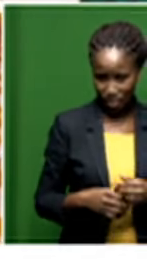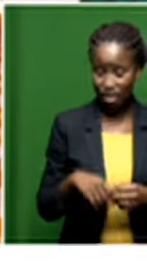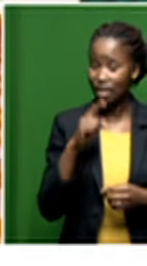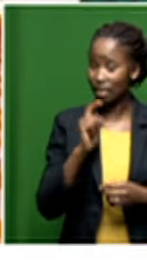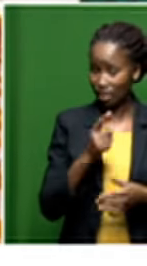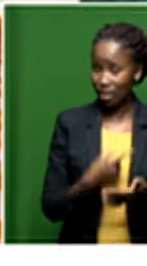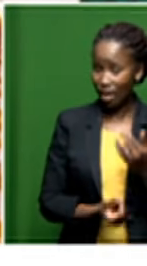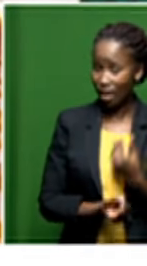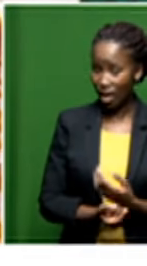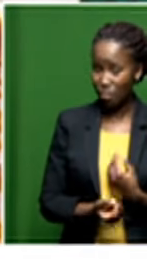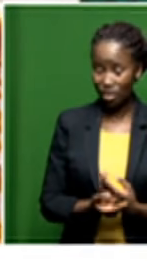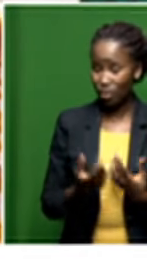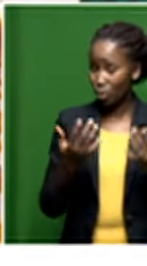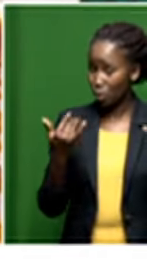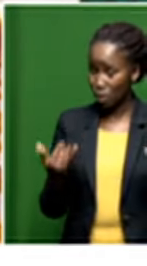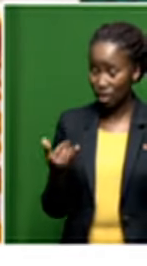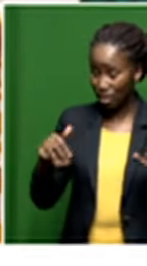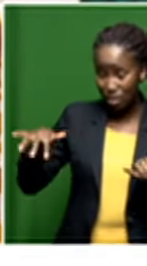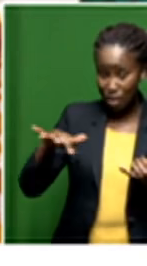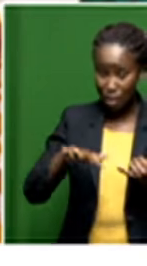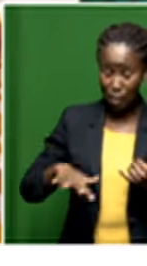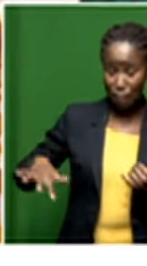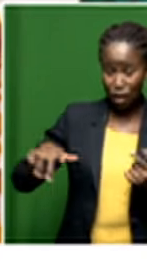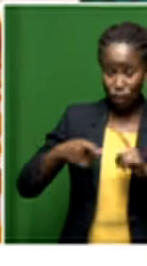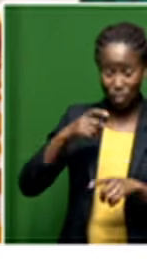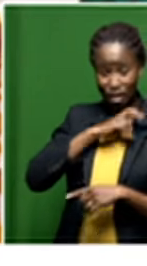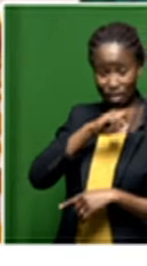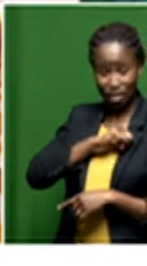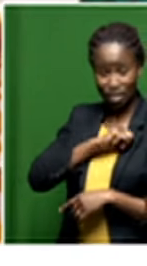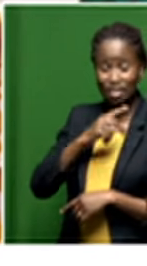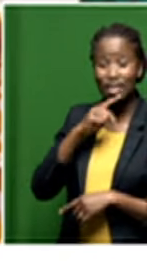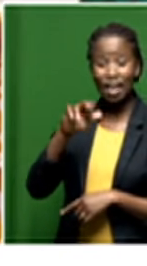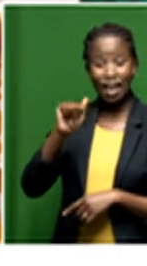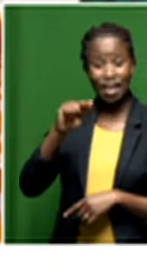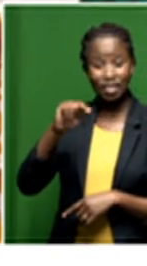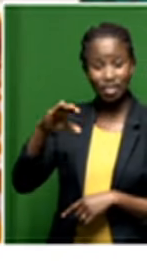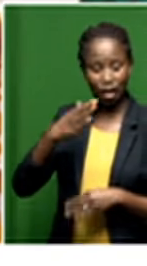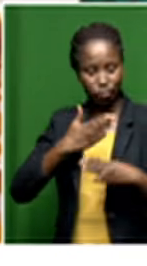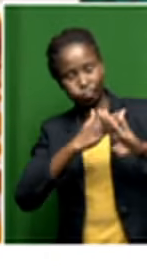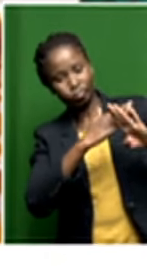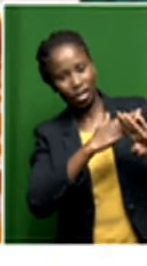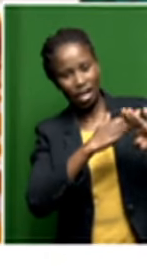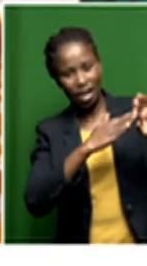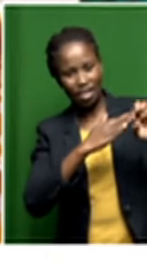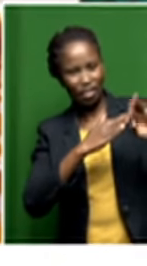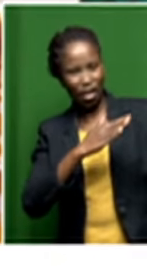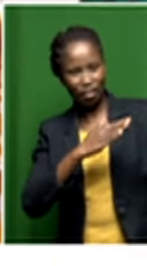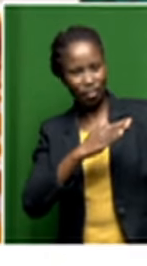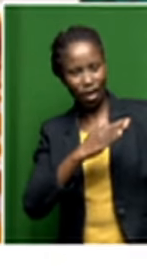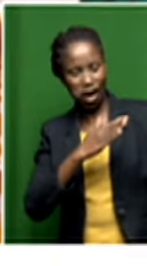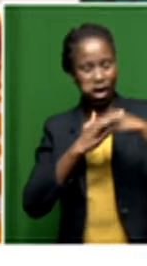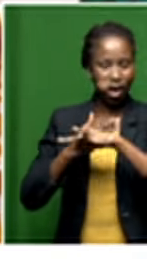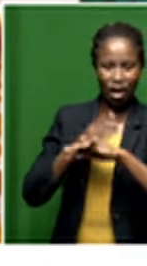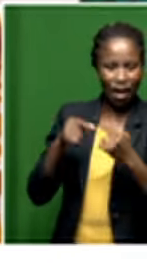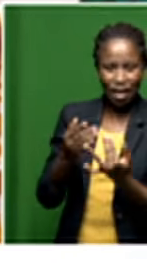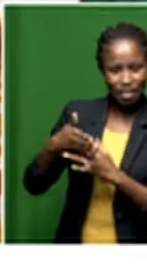in a very, very volatile area, and that's KwaZulu-Natal. It's the ANC blocking the EFF. So, this is unacceptable.